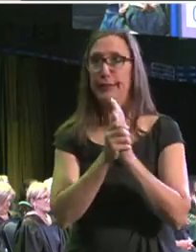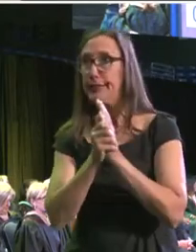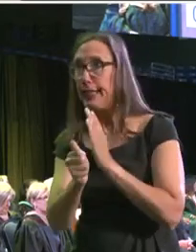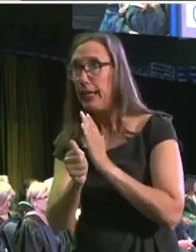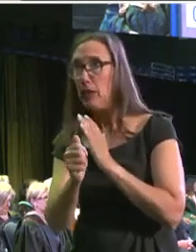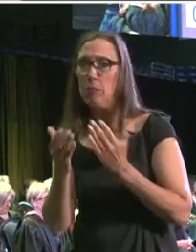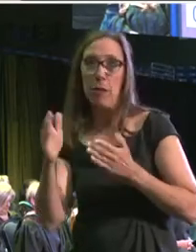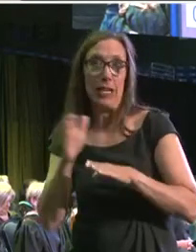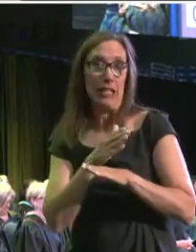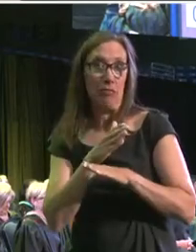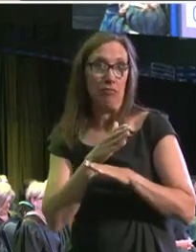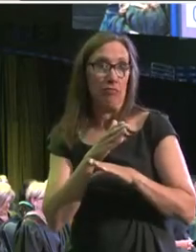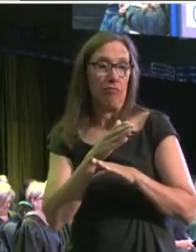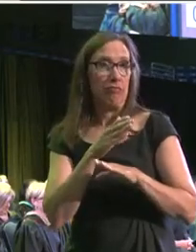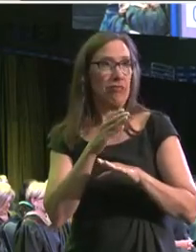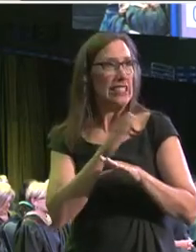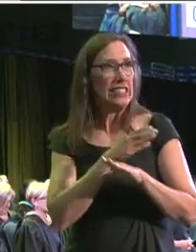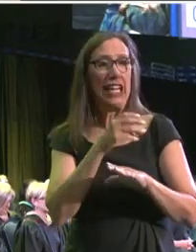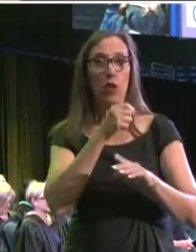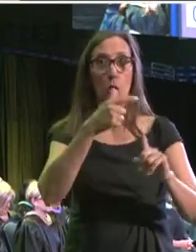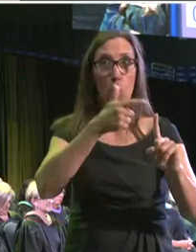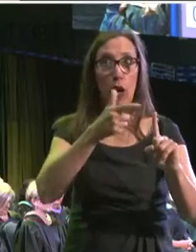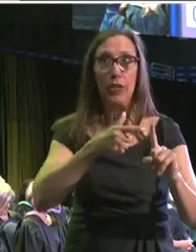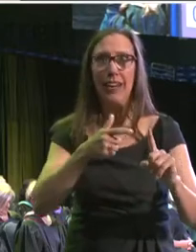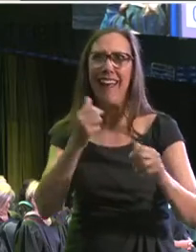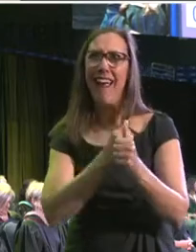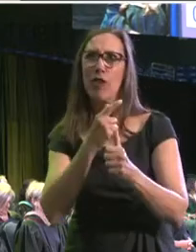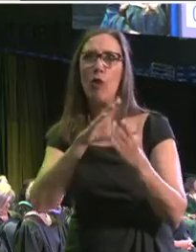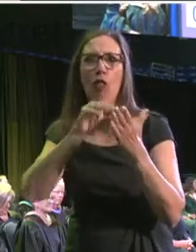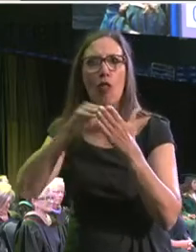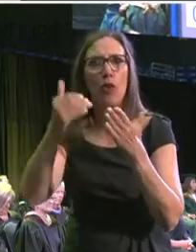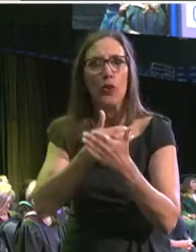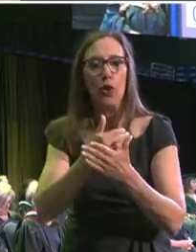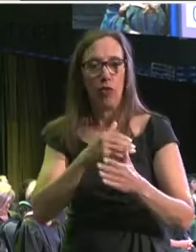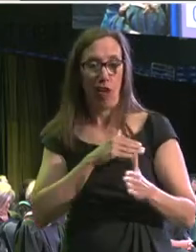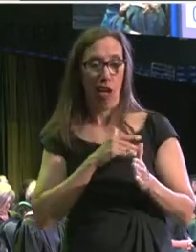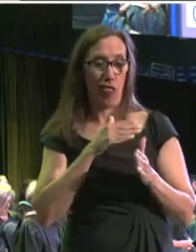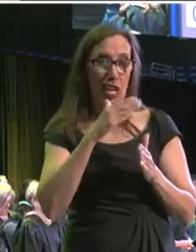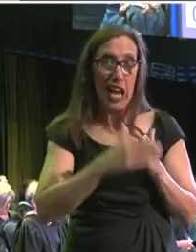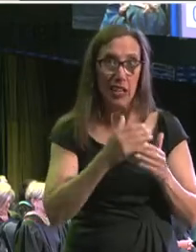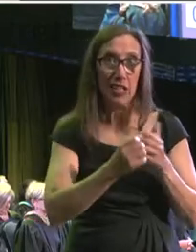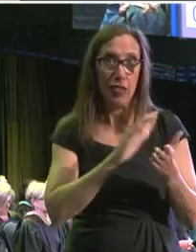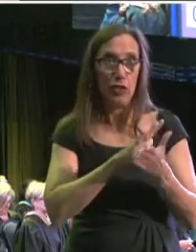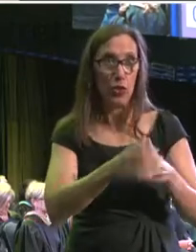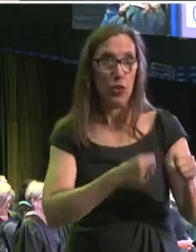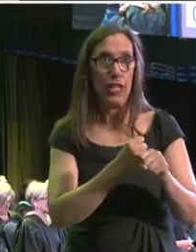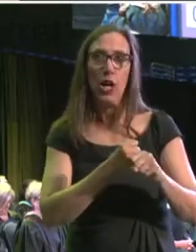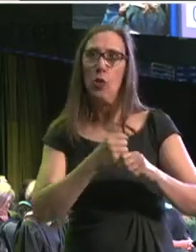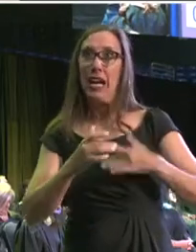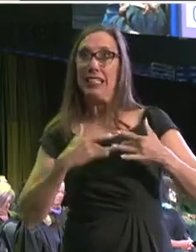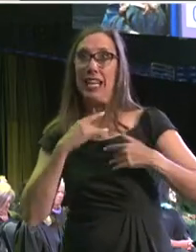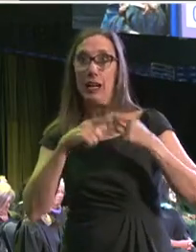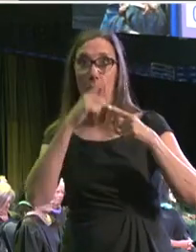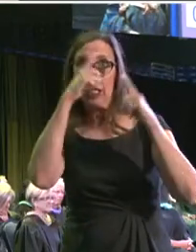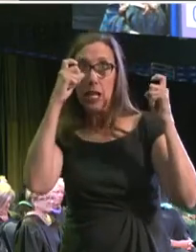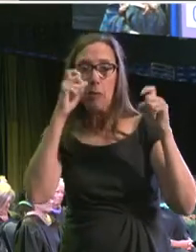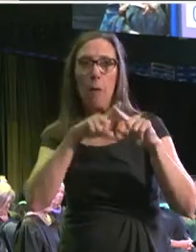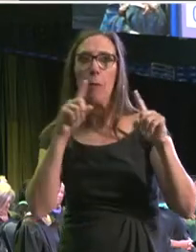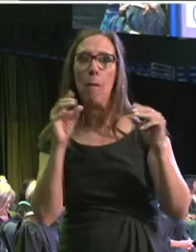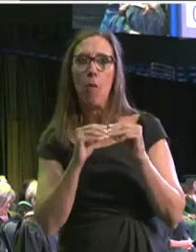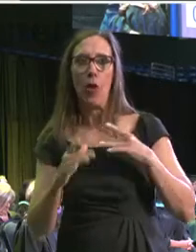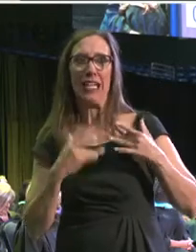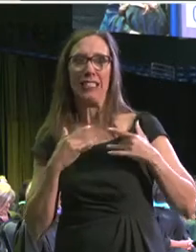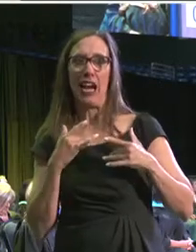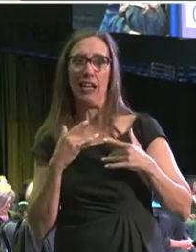like singing or welding, everyone got a taste at something new. By the end of the year, we were excited for the summer, but more excited to come back the